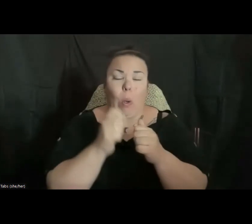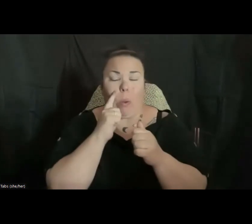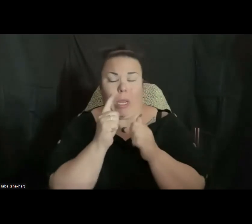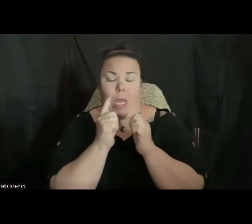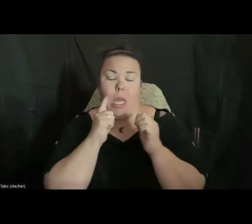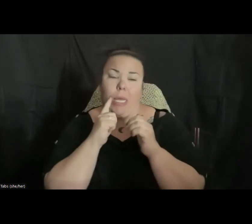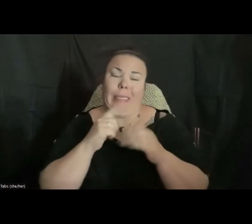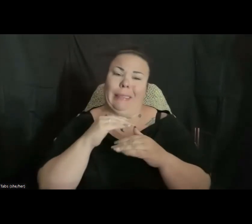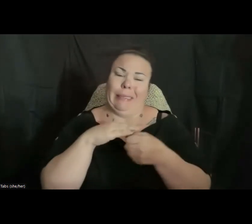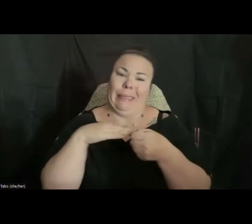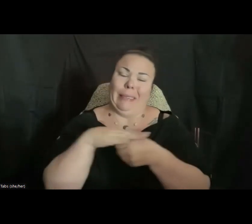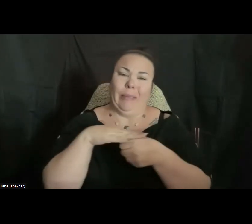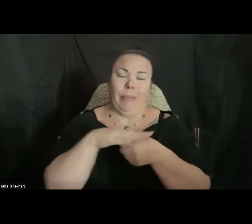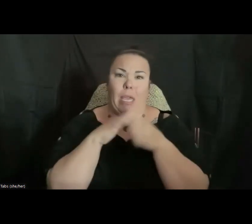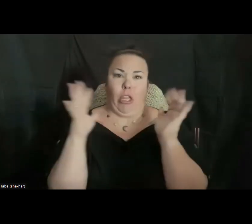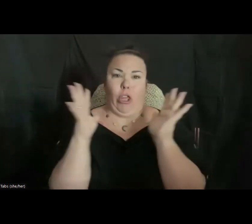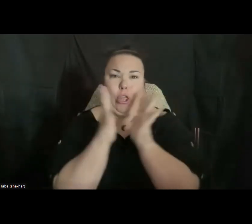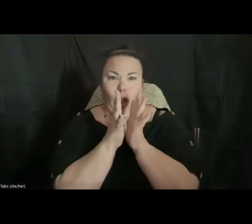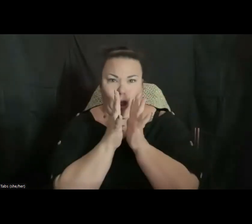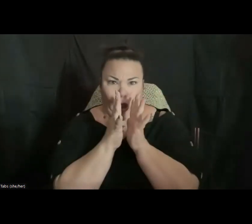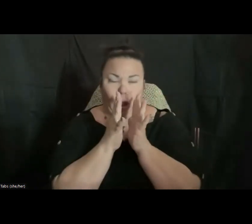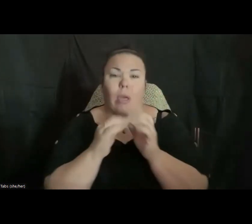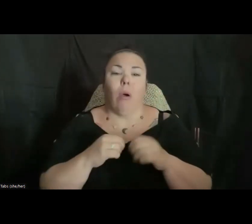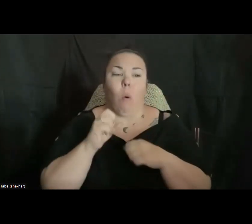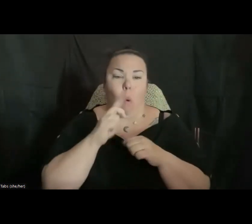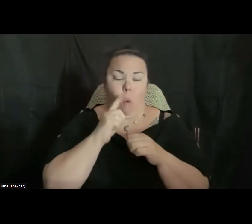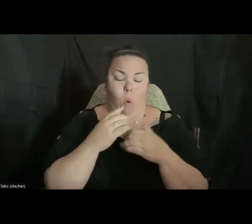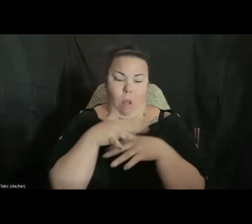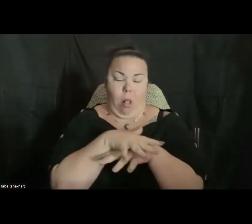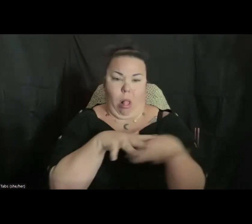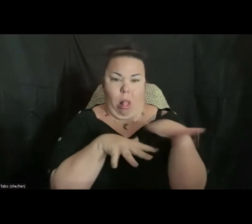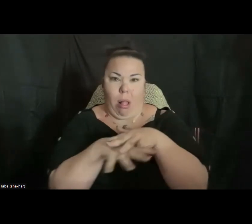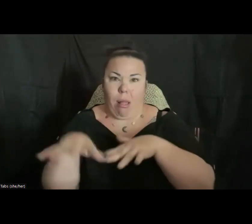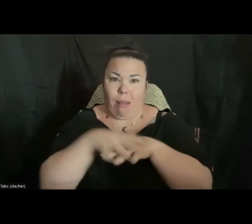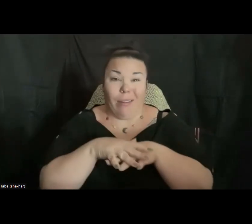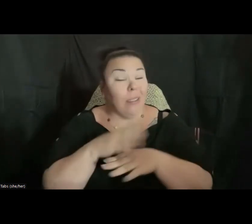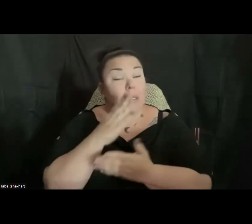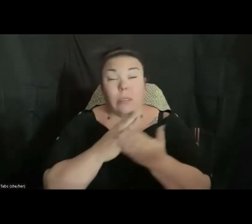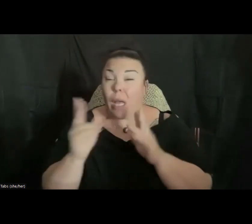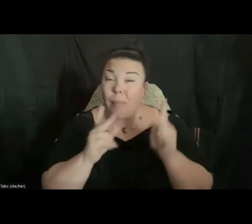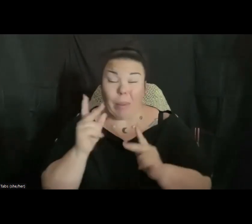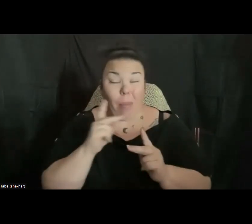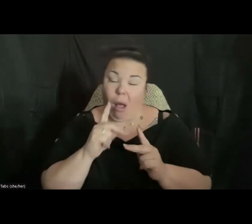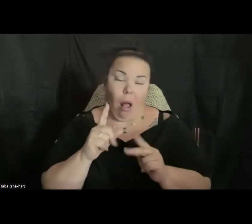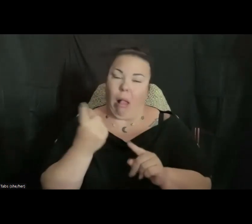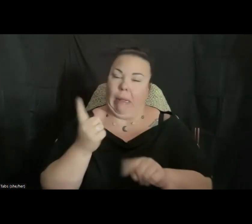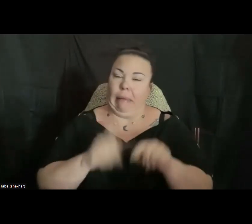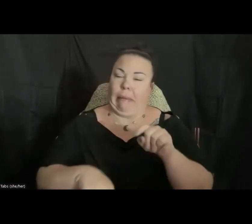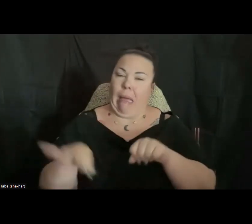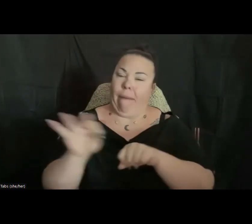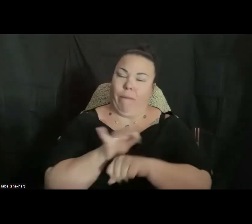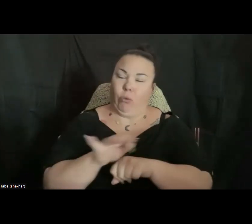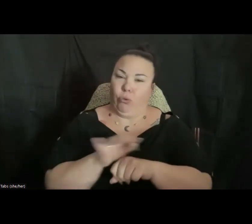of on top of each other. Lots of people don't function well in that environment, but that's the environment in a mobile. And